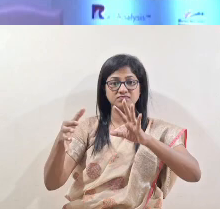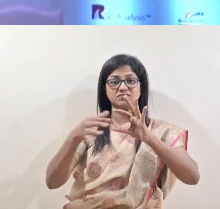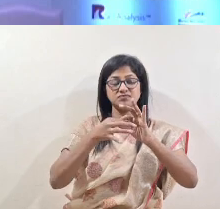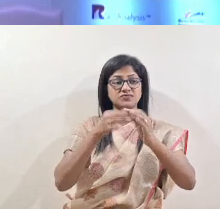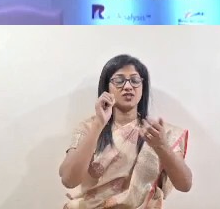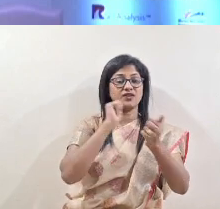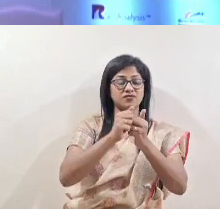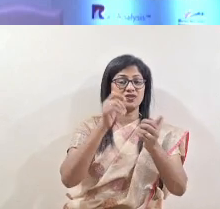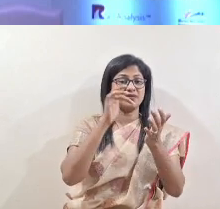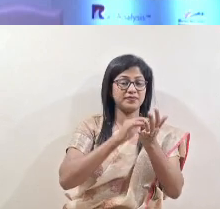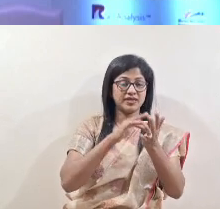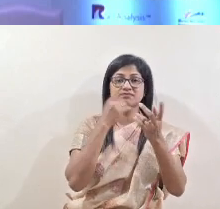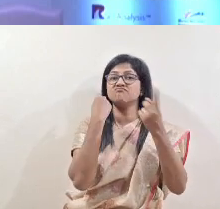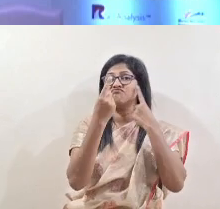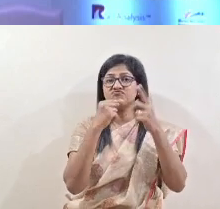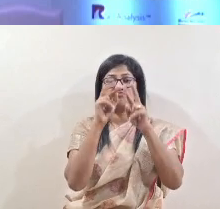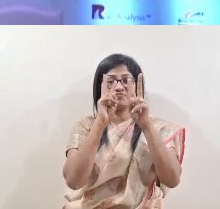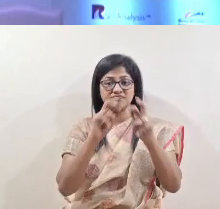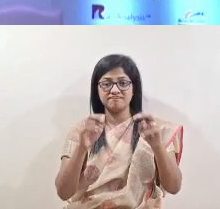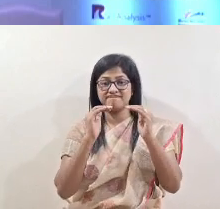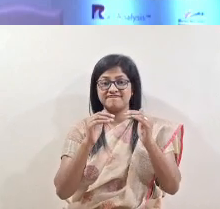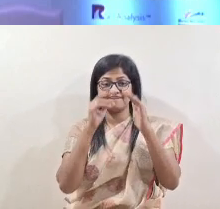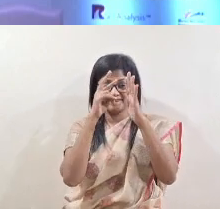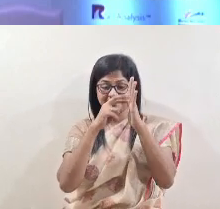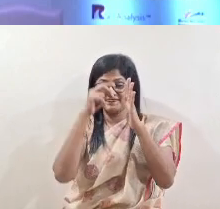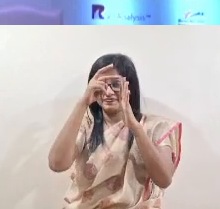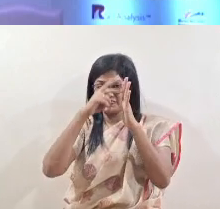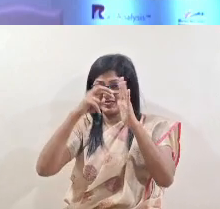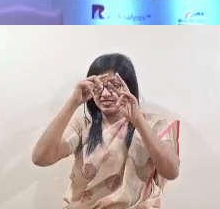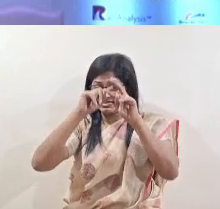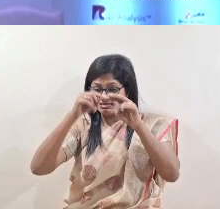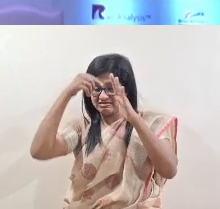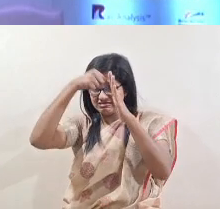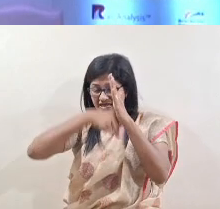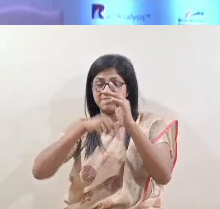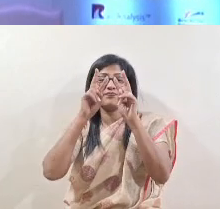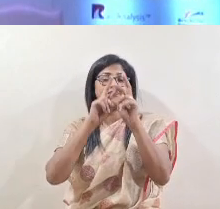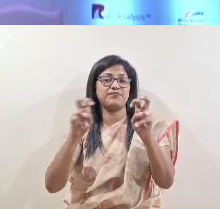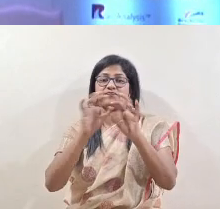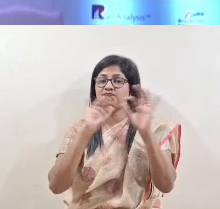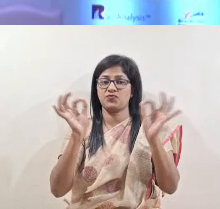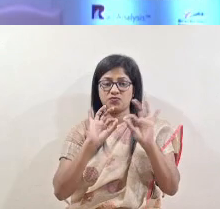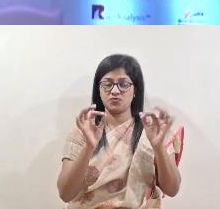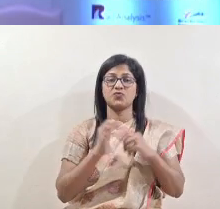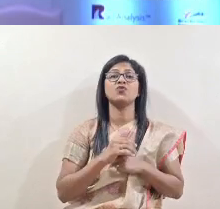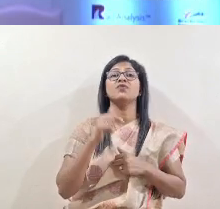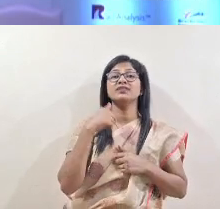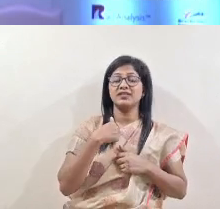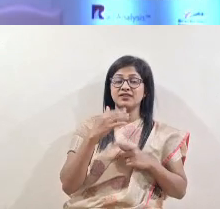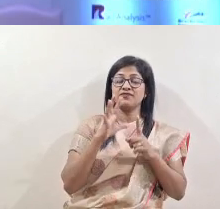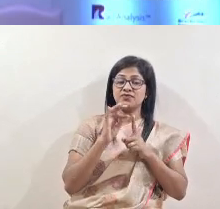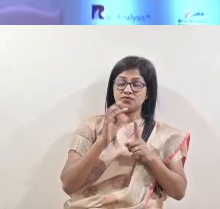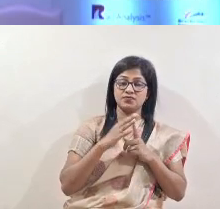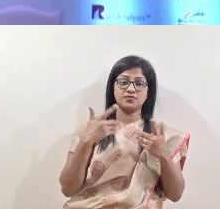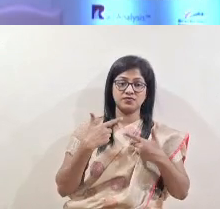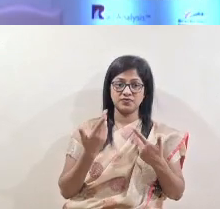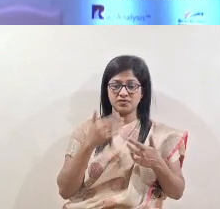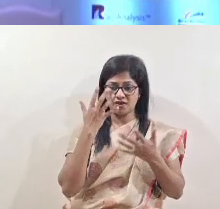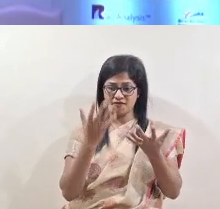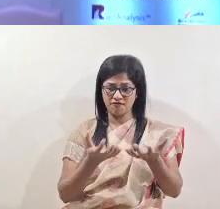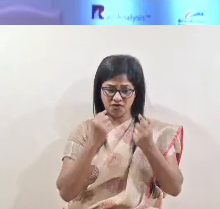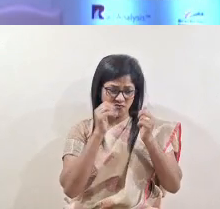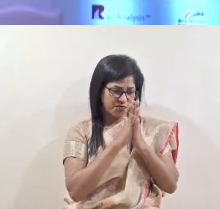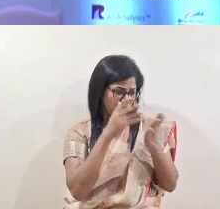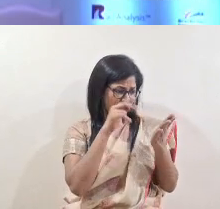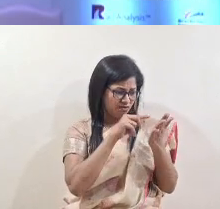VRU crashes was not analyzed up to that much extent. So what we did is we found that in